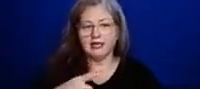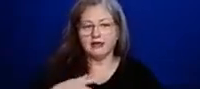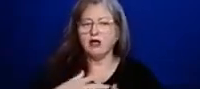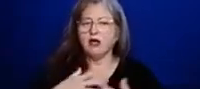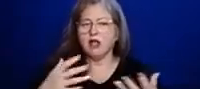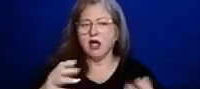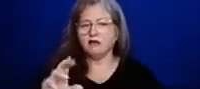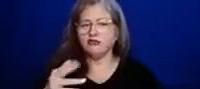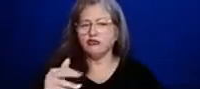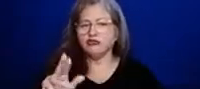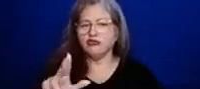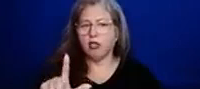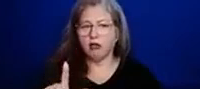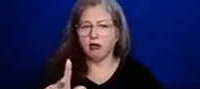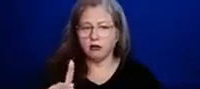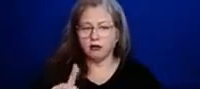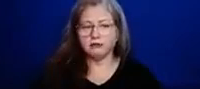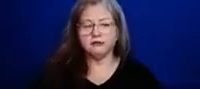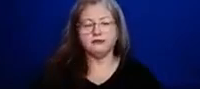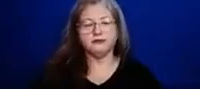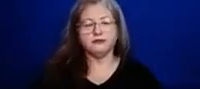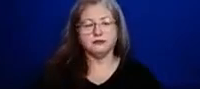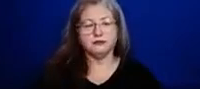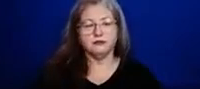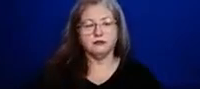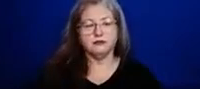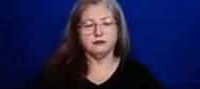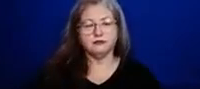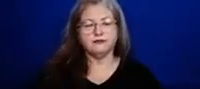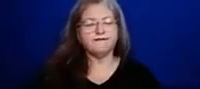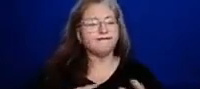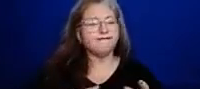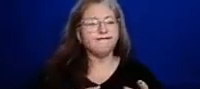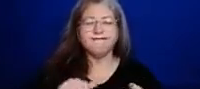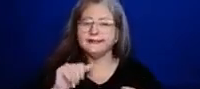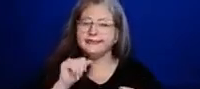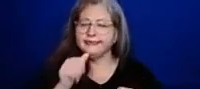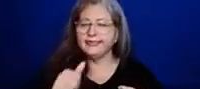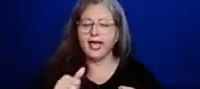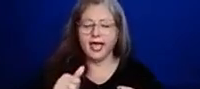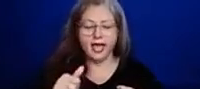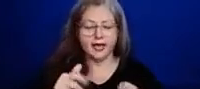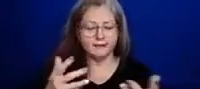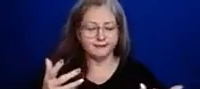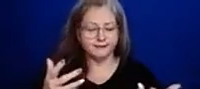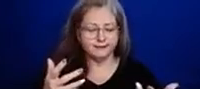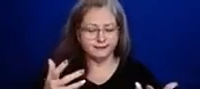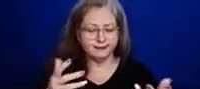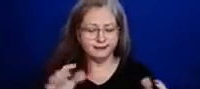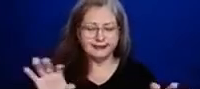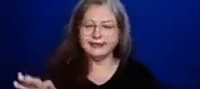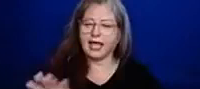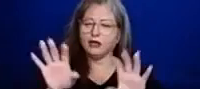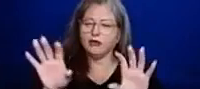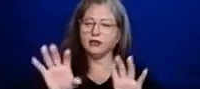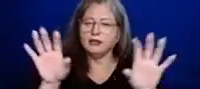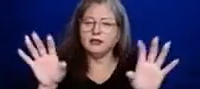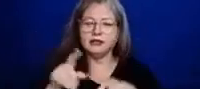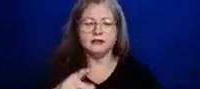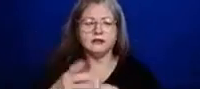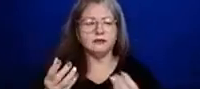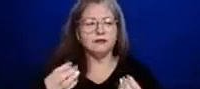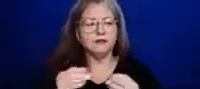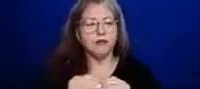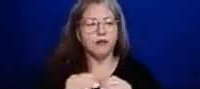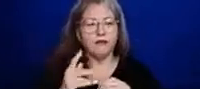chalk. And it's not like decorative, but these